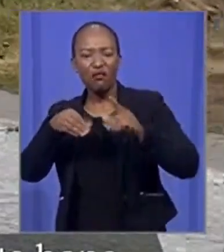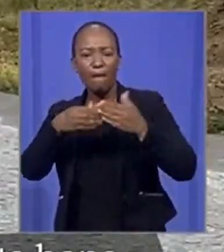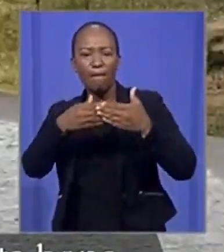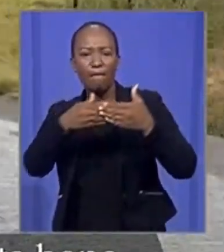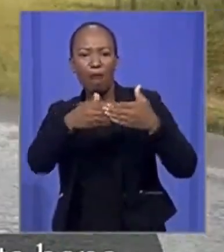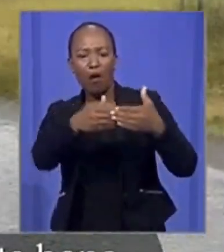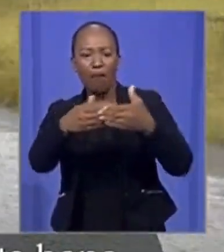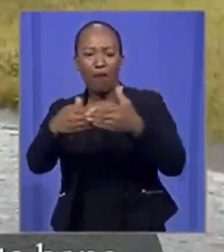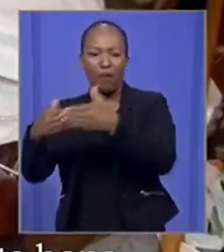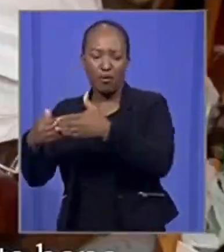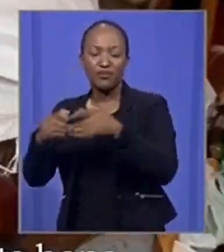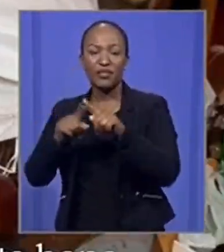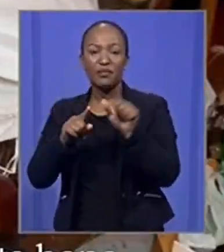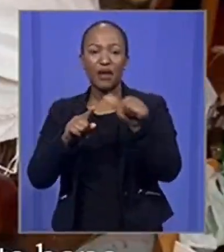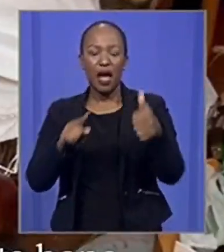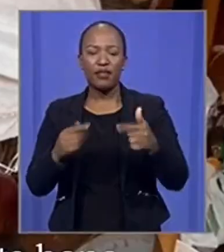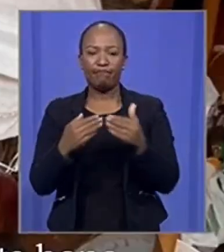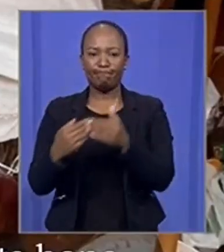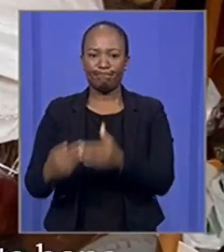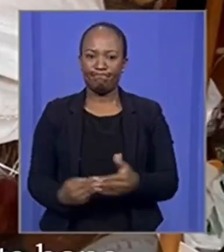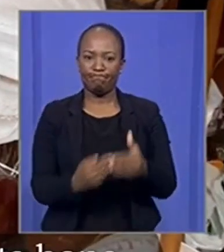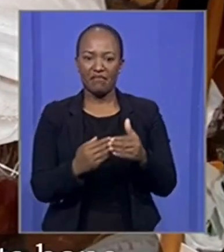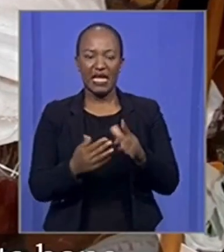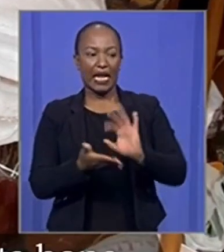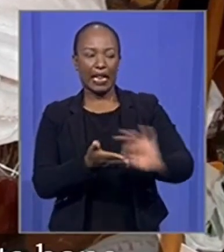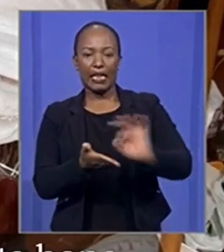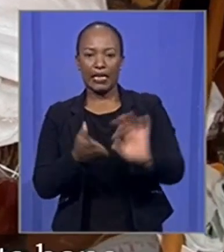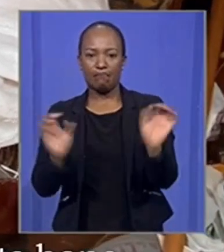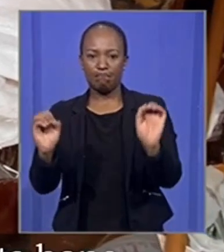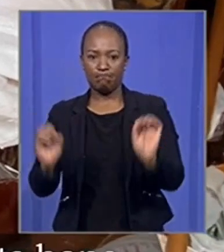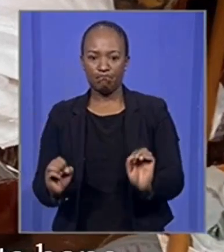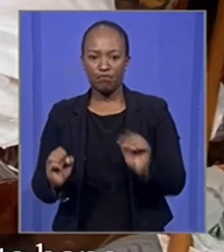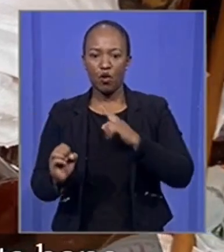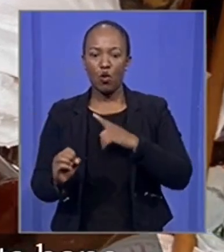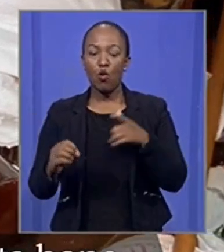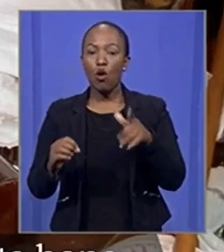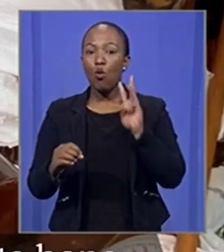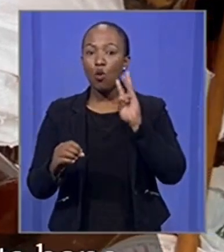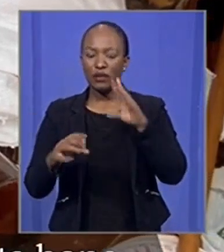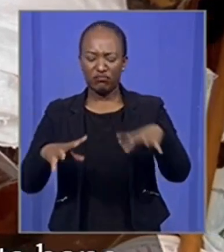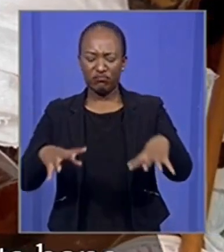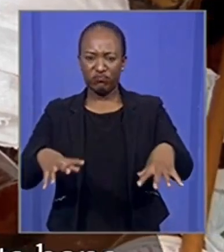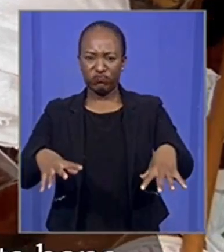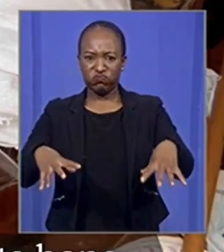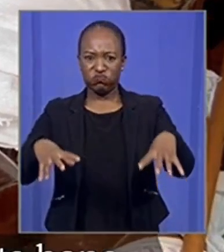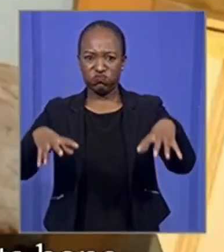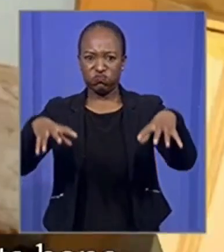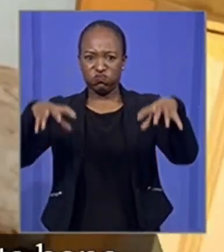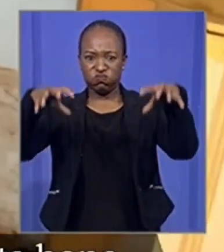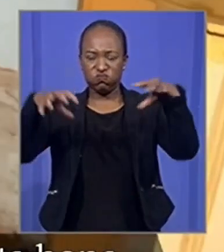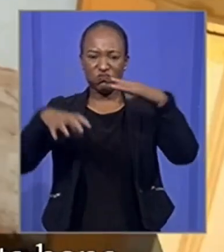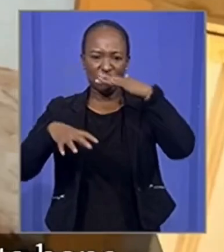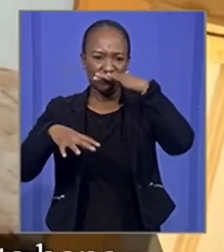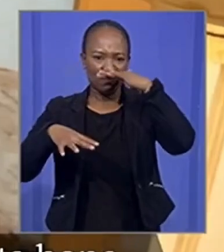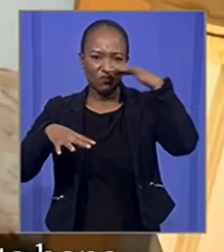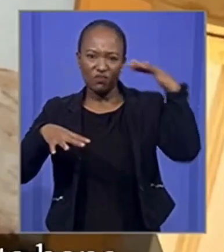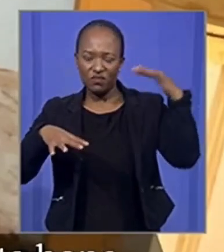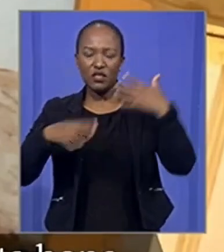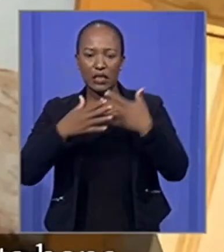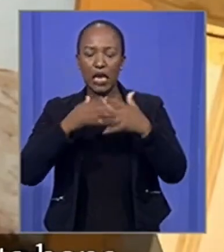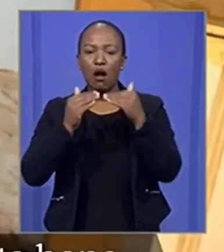lengwe a sa hlokomelwe se hlola mafula ka ge metsi ao a sena boelelo le go tlala ka dintlong tša